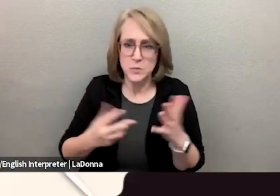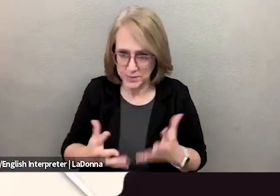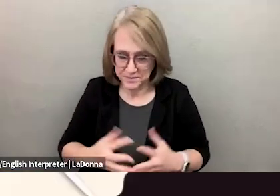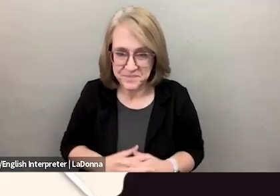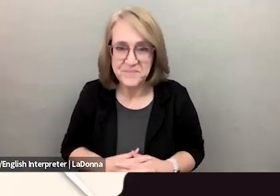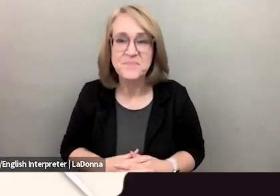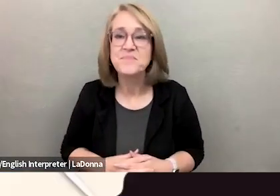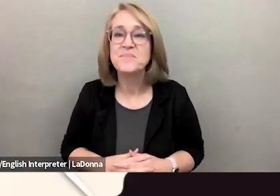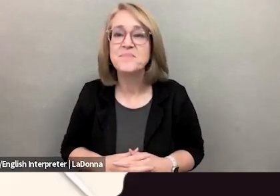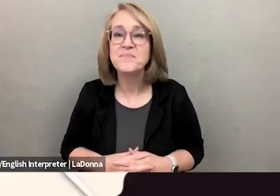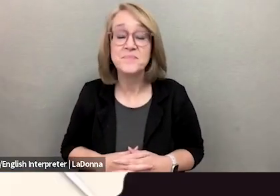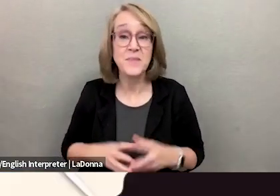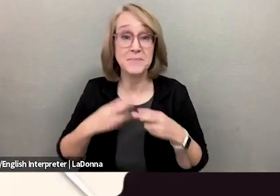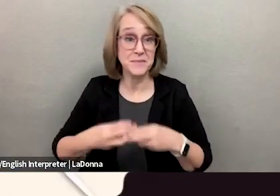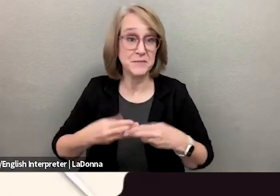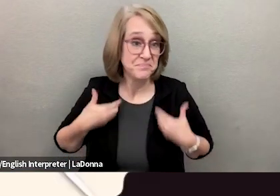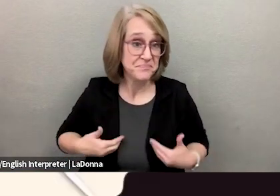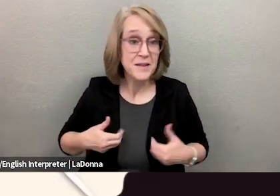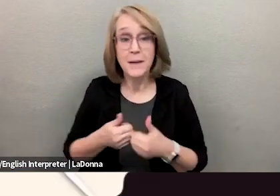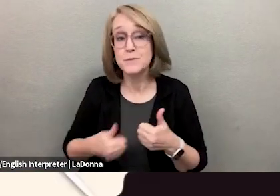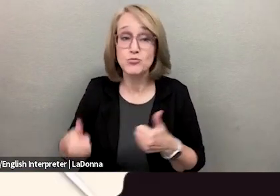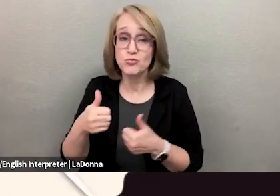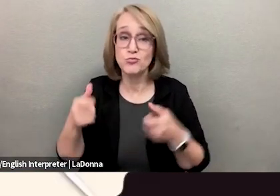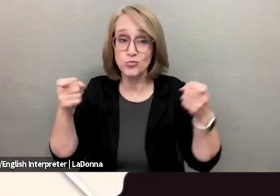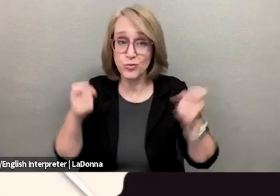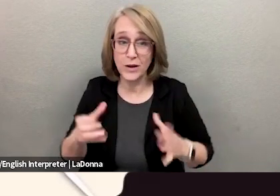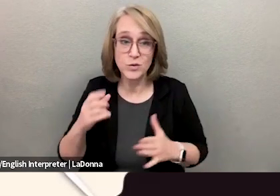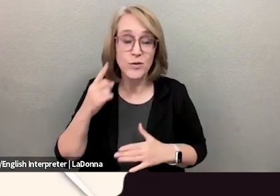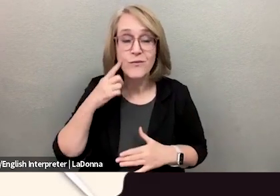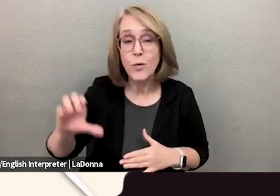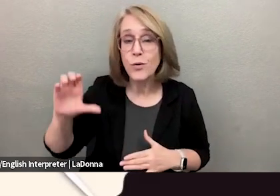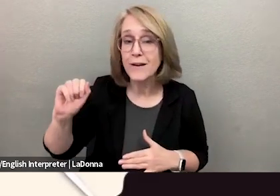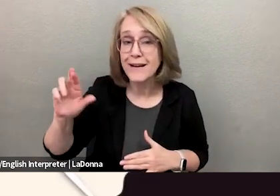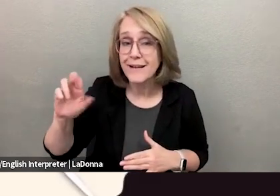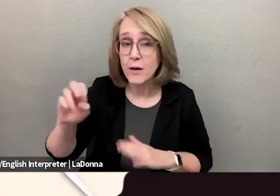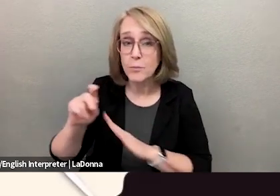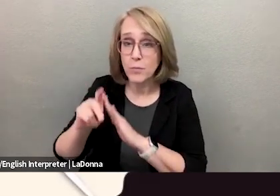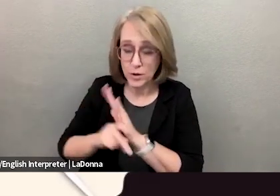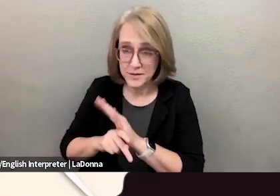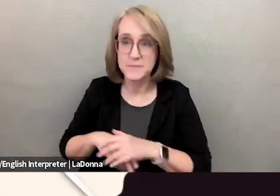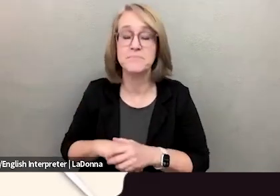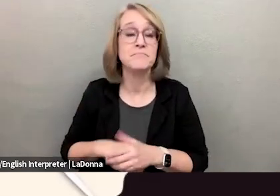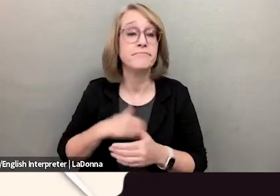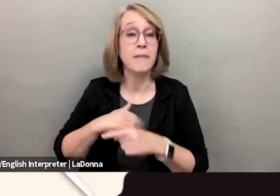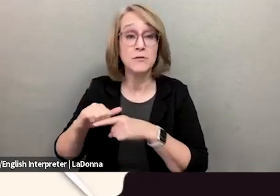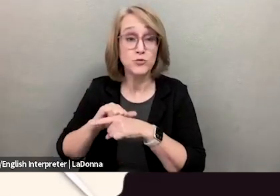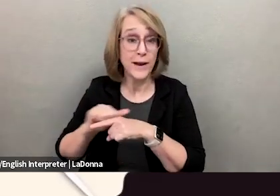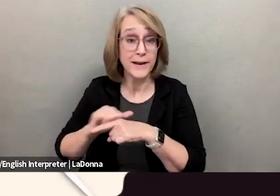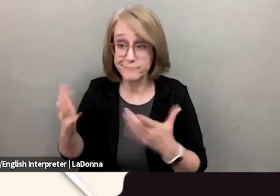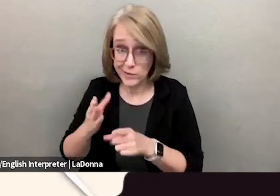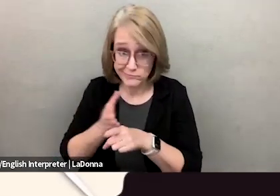And as mentioned before, I'm the Director of Care Policy, and I'm an attorney by training, and I spent many, many